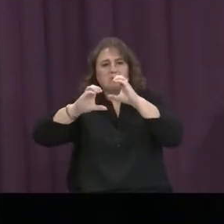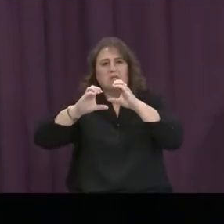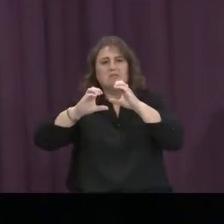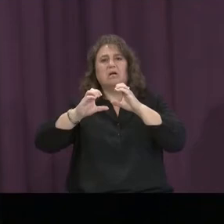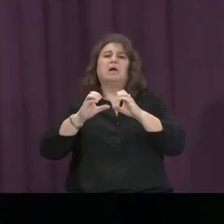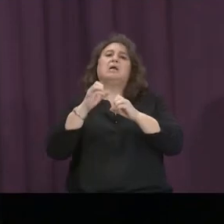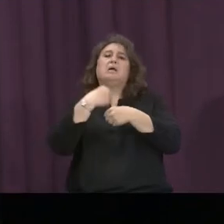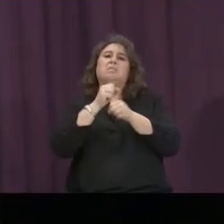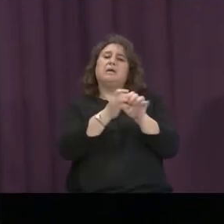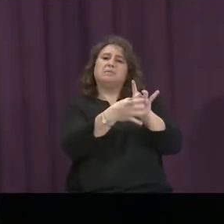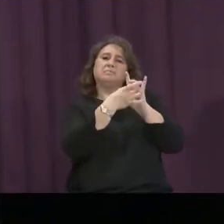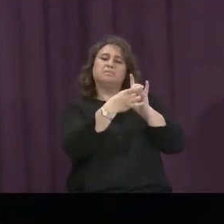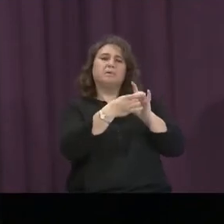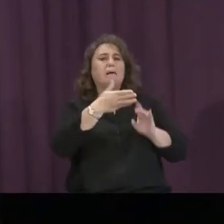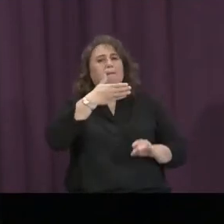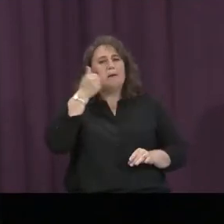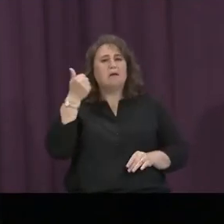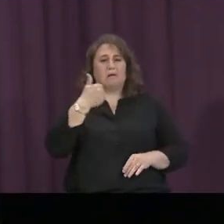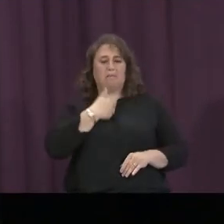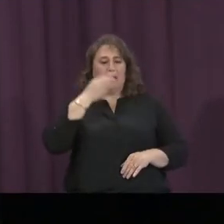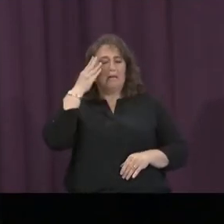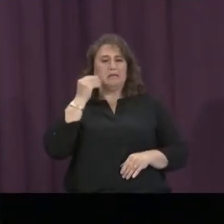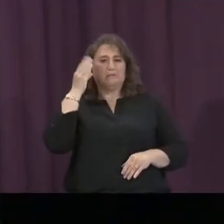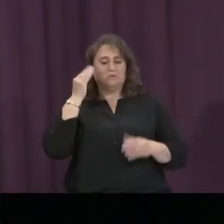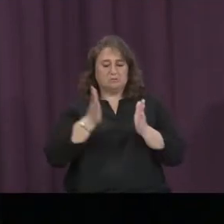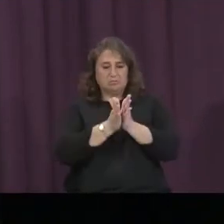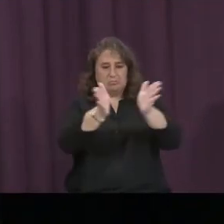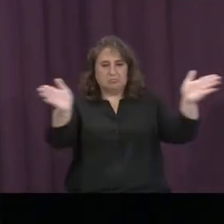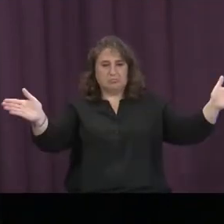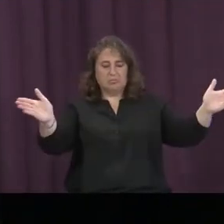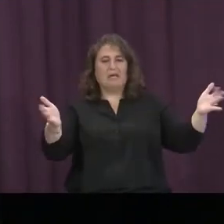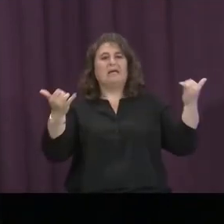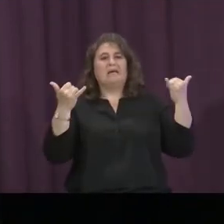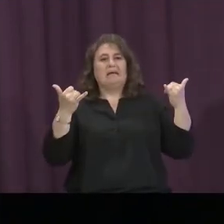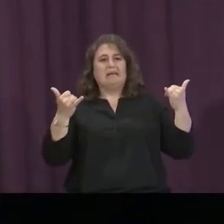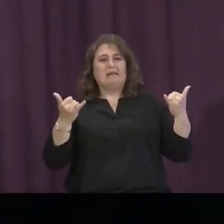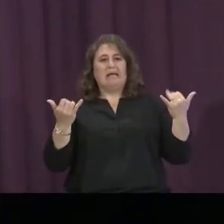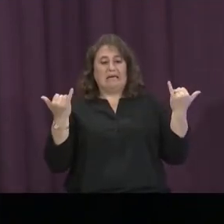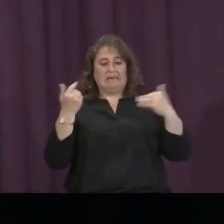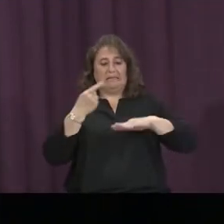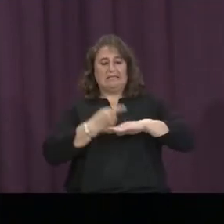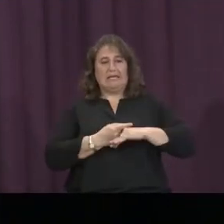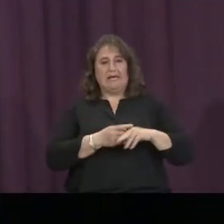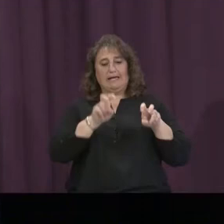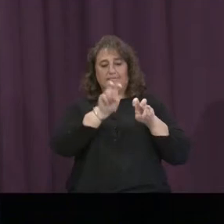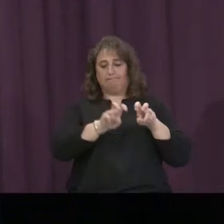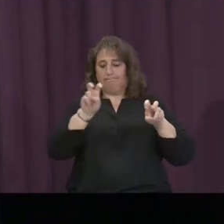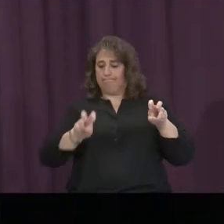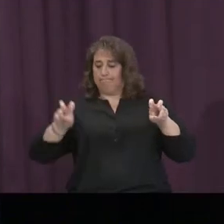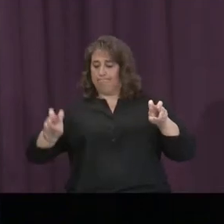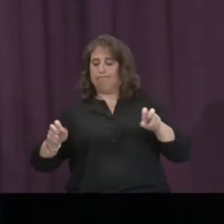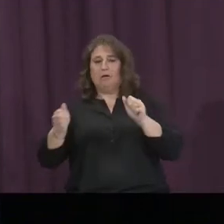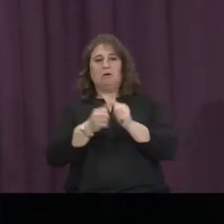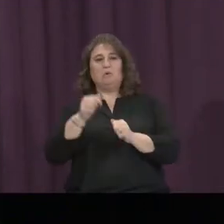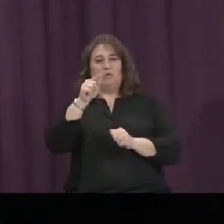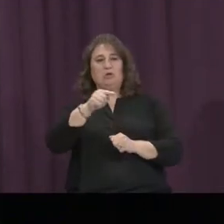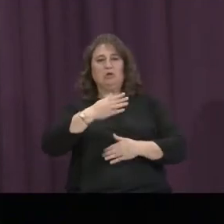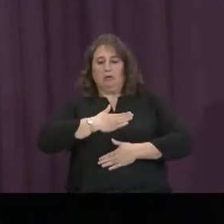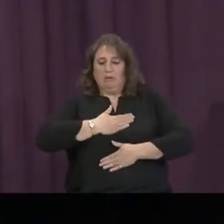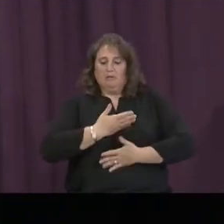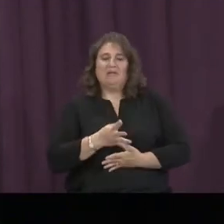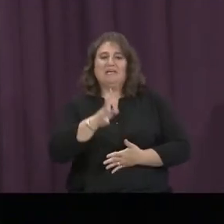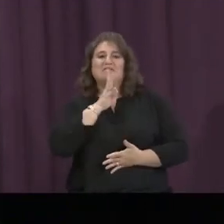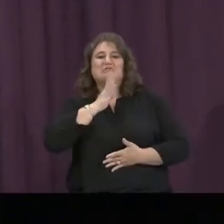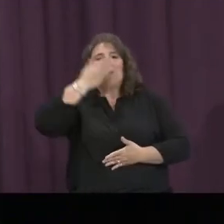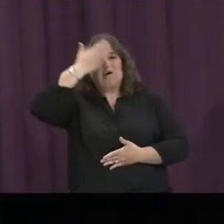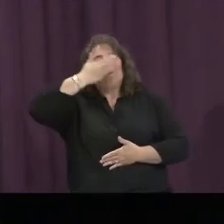just had a, I feel like a broad experience and that helps me to sit here with you all today and do have some courage to even talk in front of